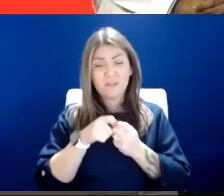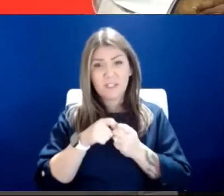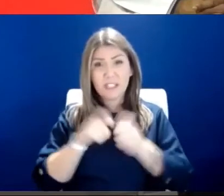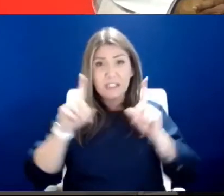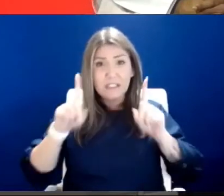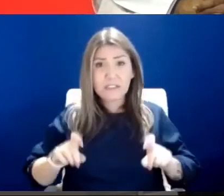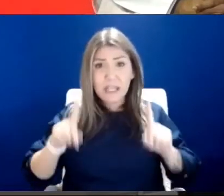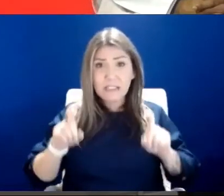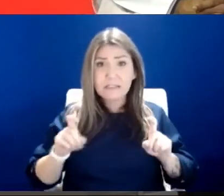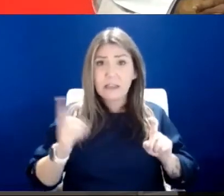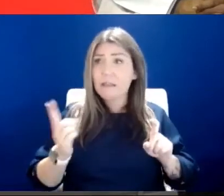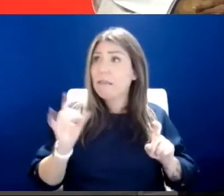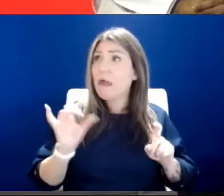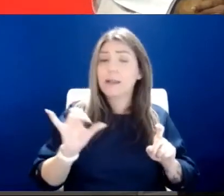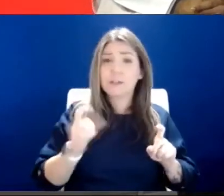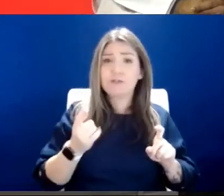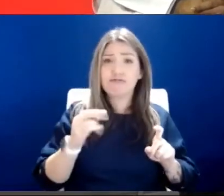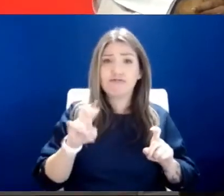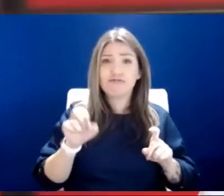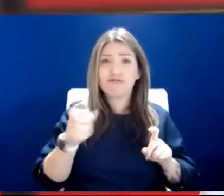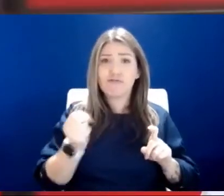Gretchen should ask for?